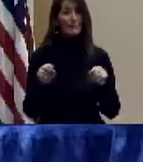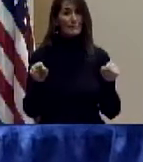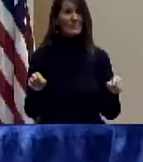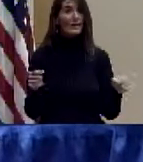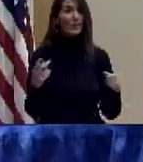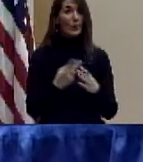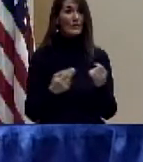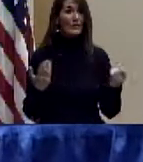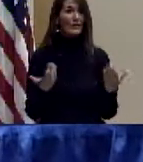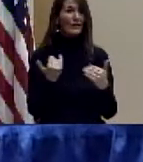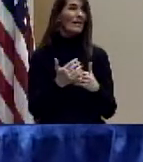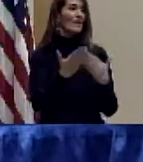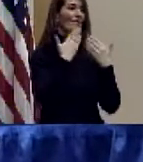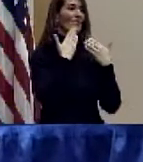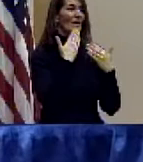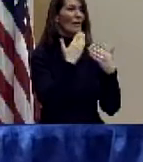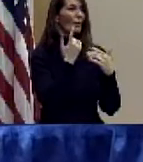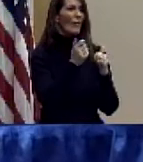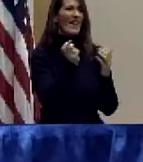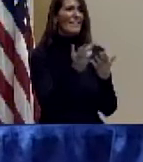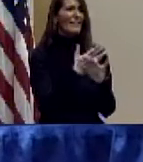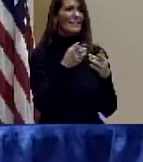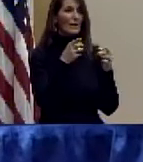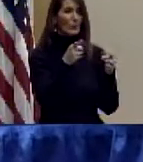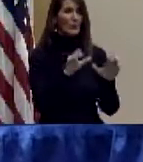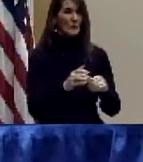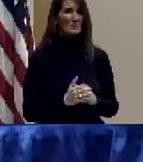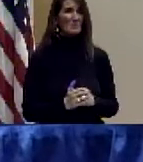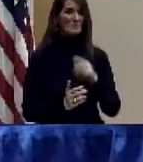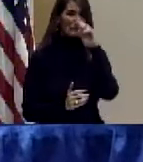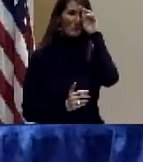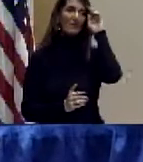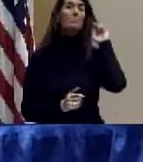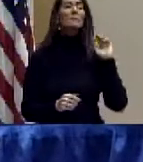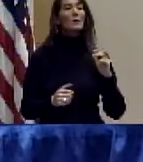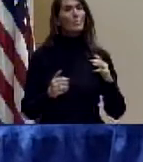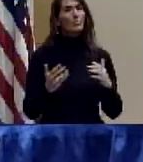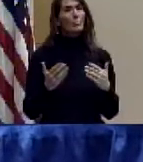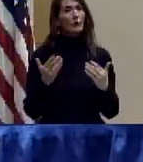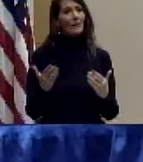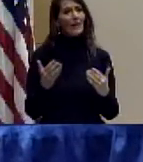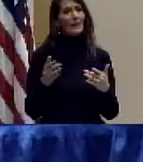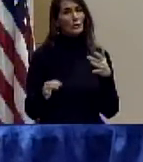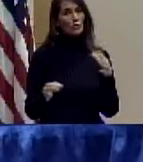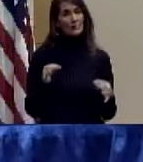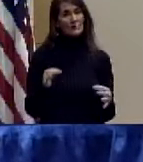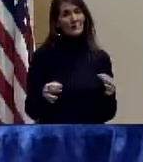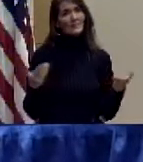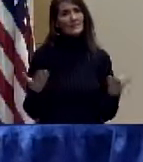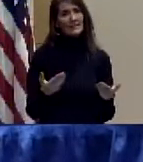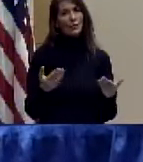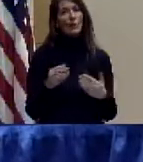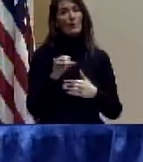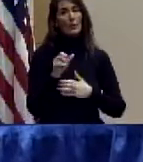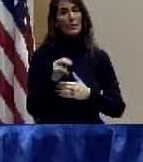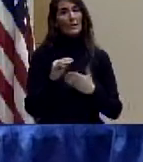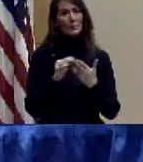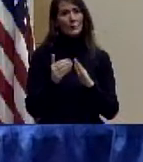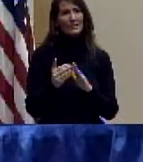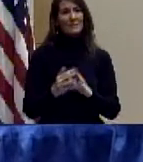here tonight. I want to thank you for everything you do in providing justice here in the Brighton community.